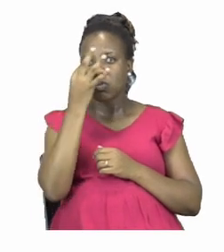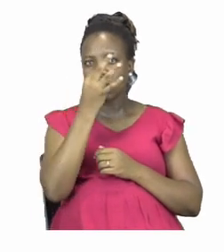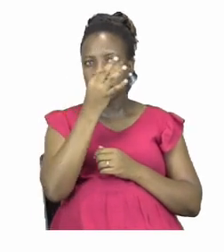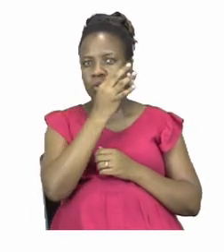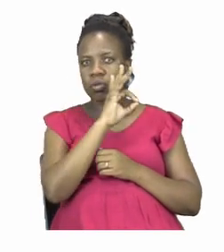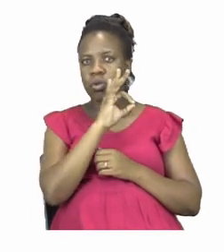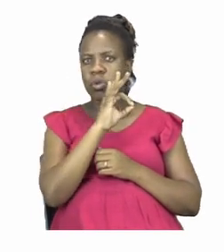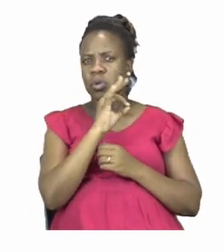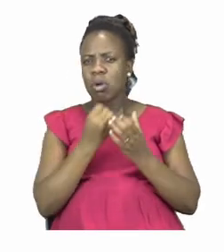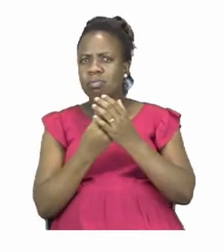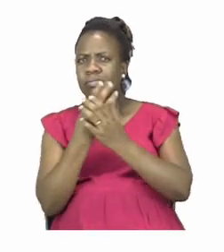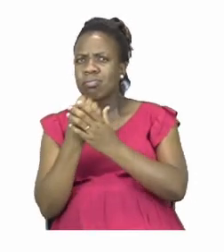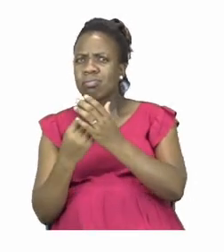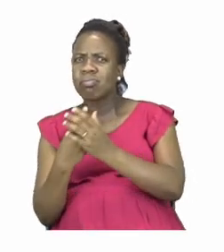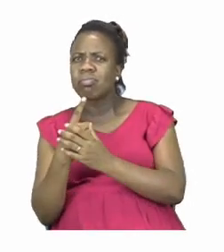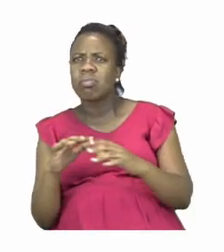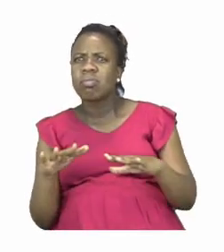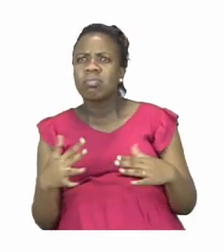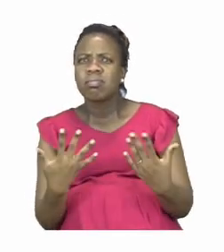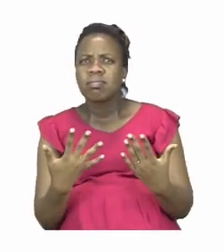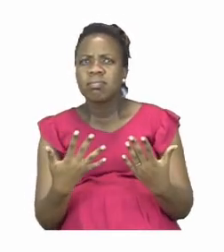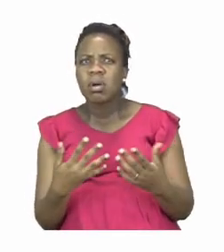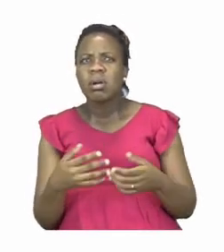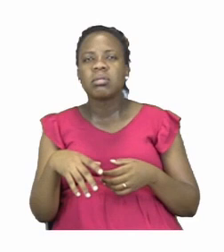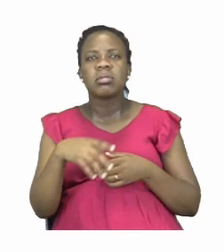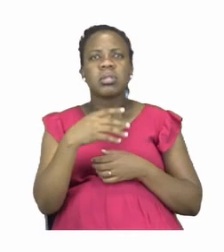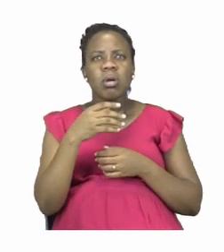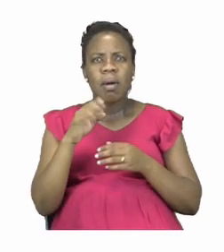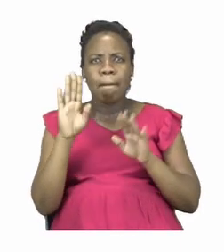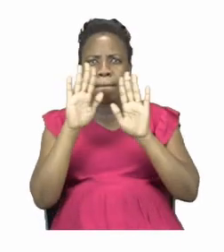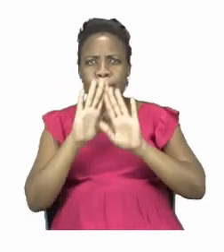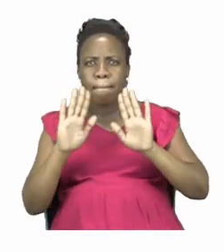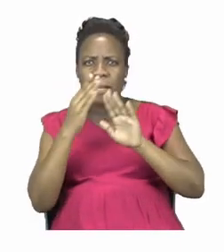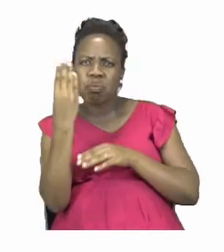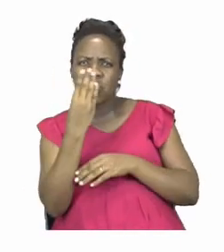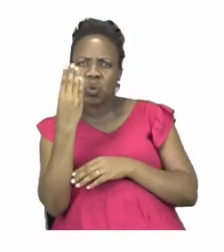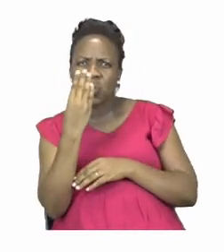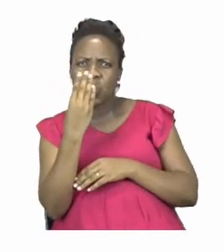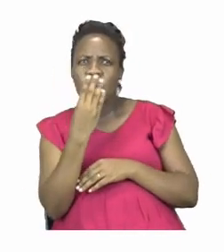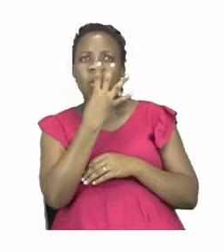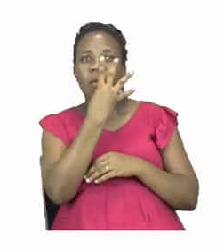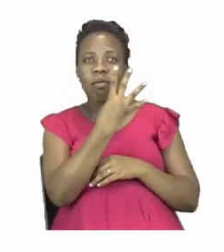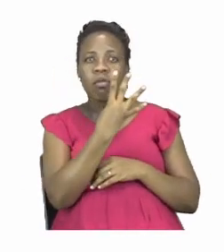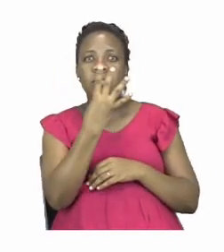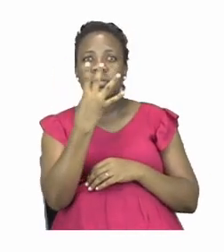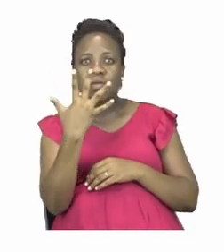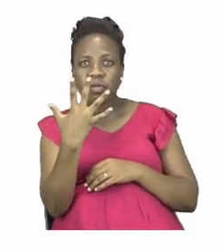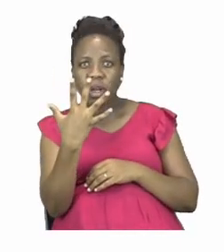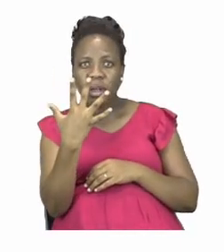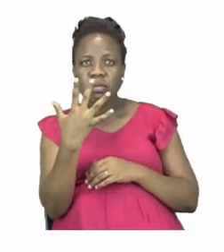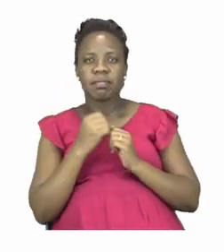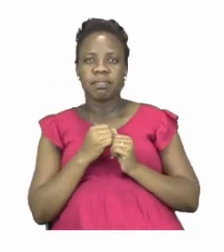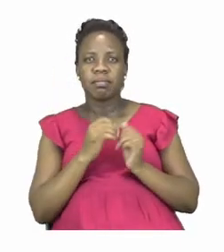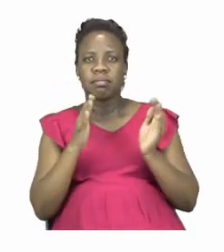planted? If you said 45, well done everyone. Let's look at the halfmoons. How